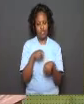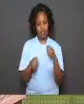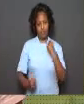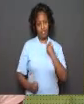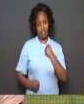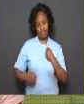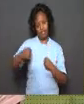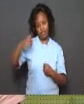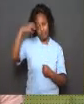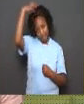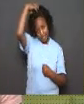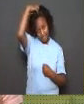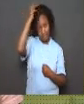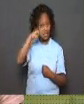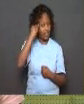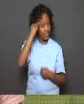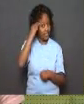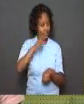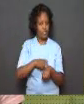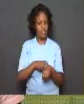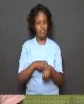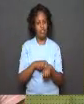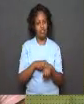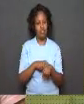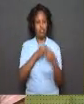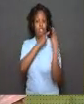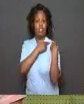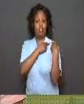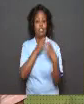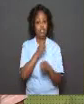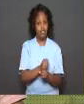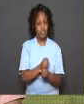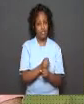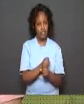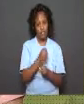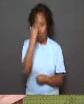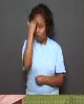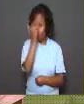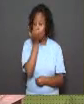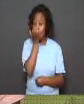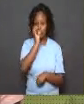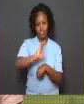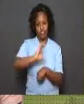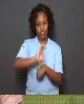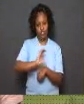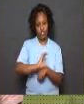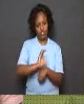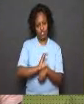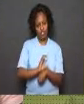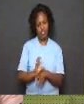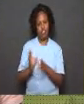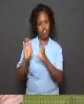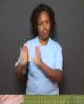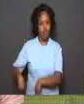military government of the Derg came into power, the Orthodox Church lost